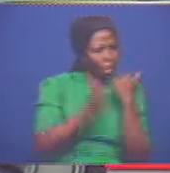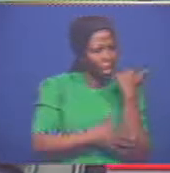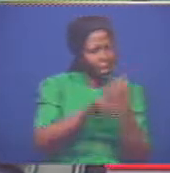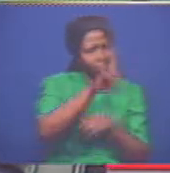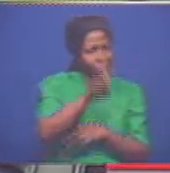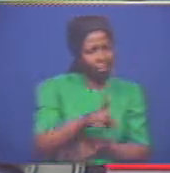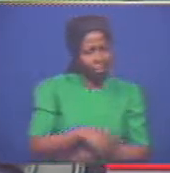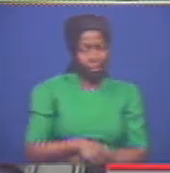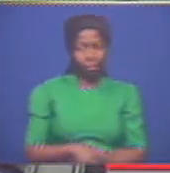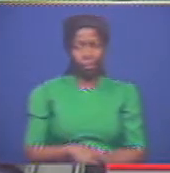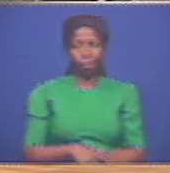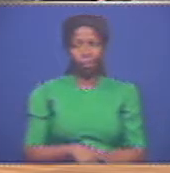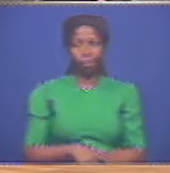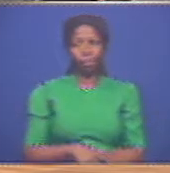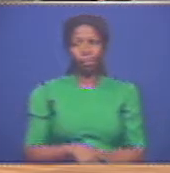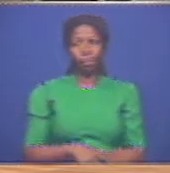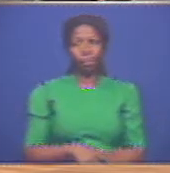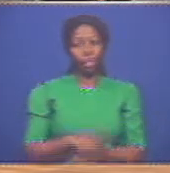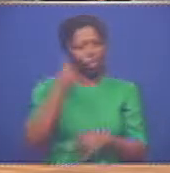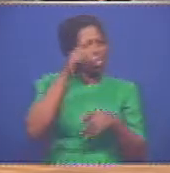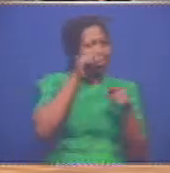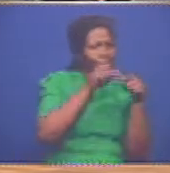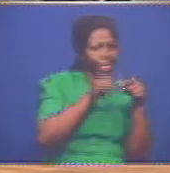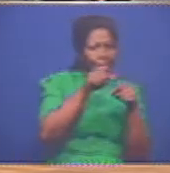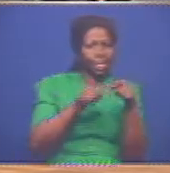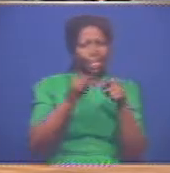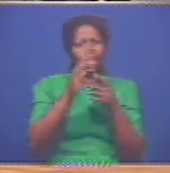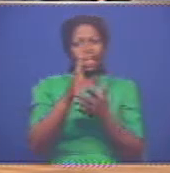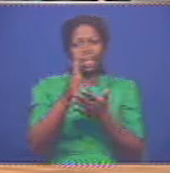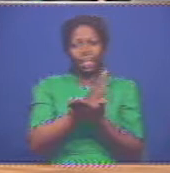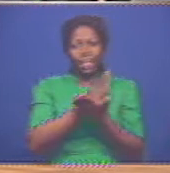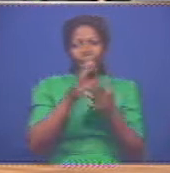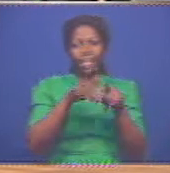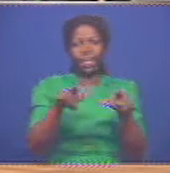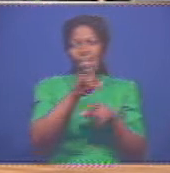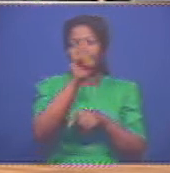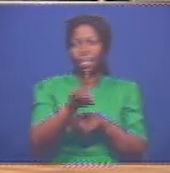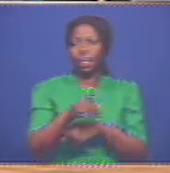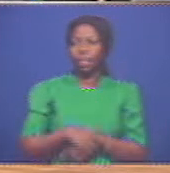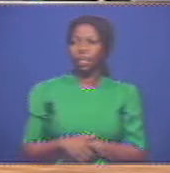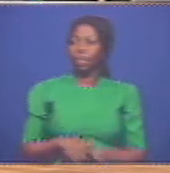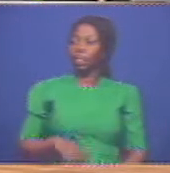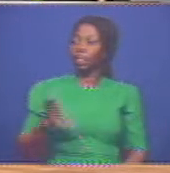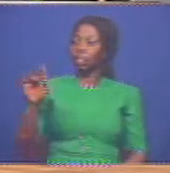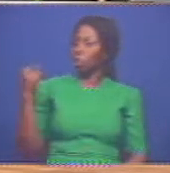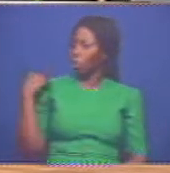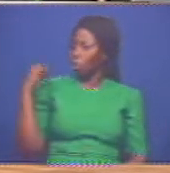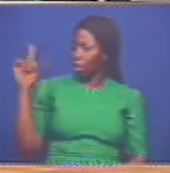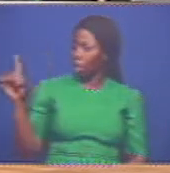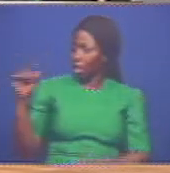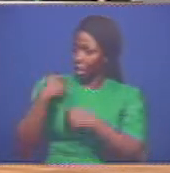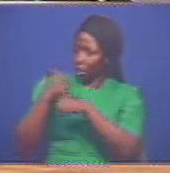Not by aggressive subdivision. One, it will make us more, it will make work